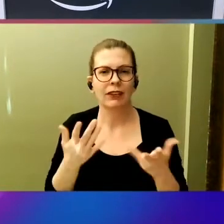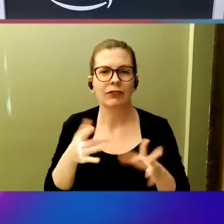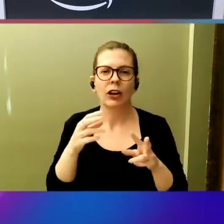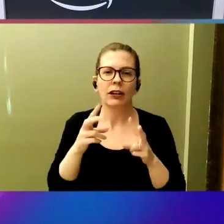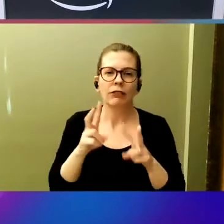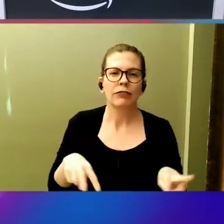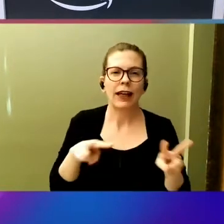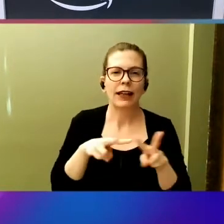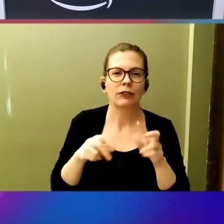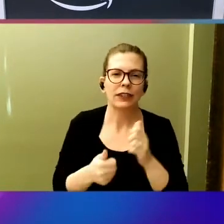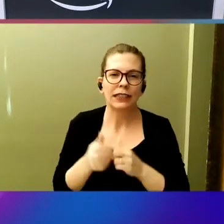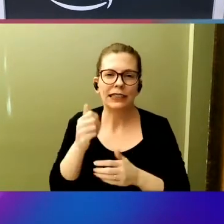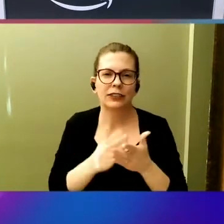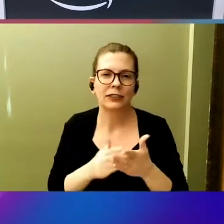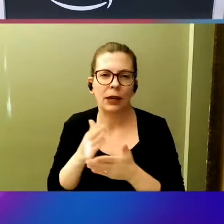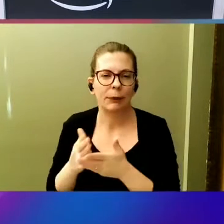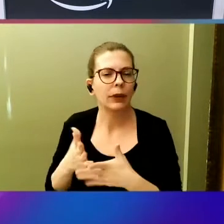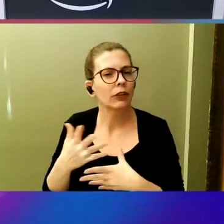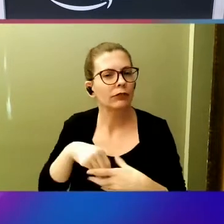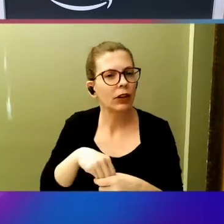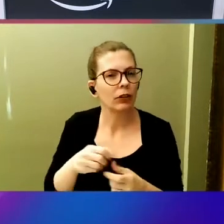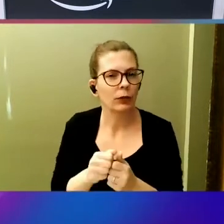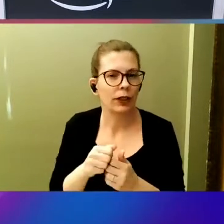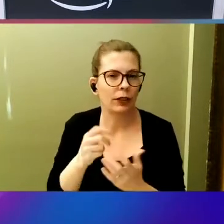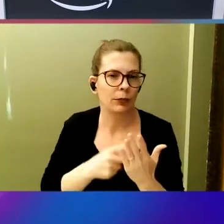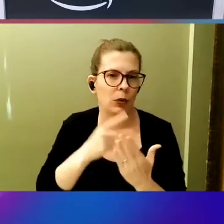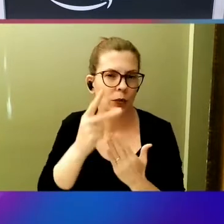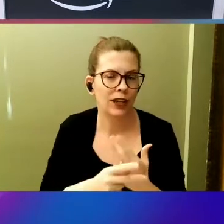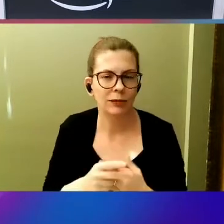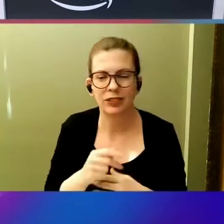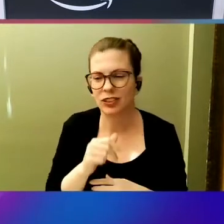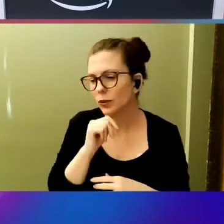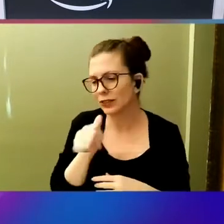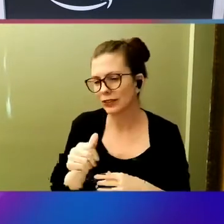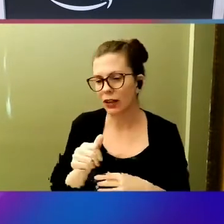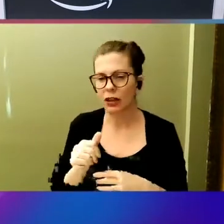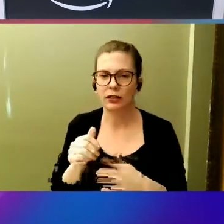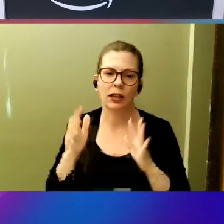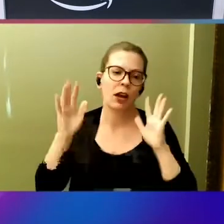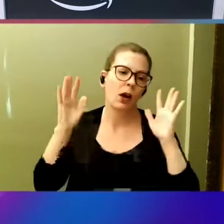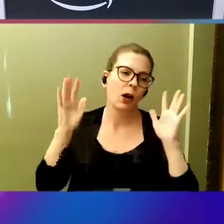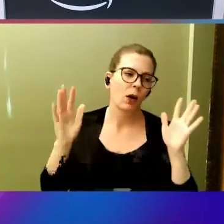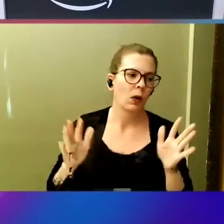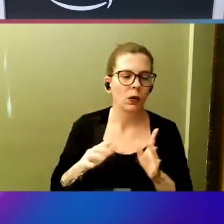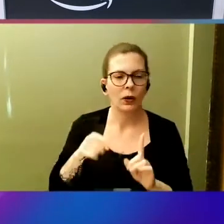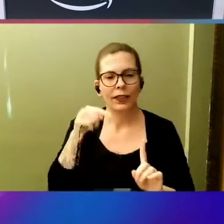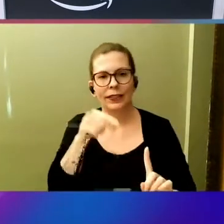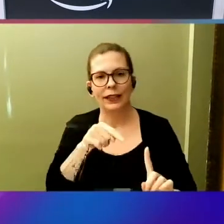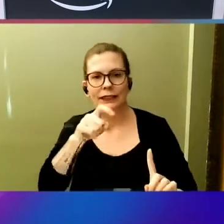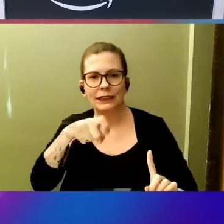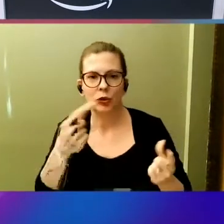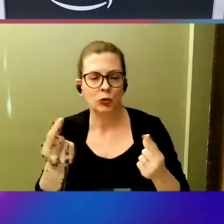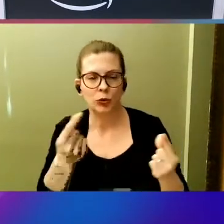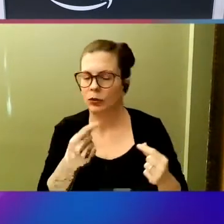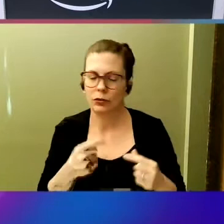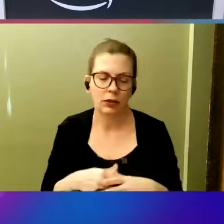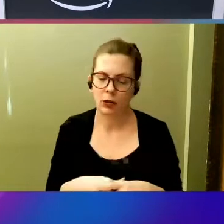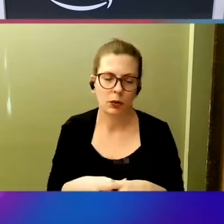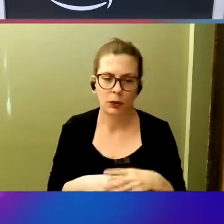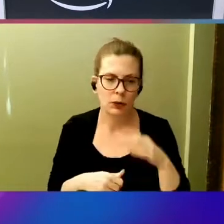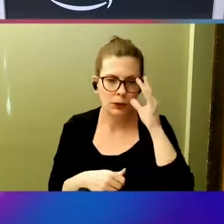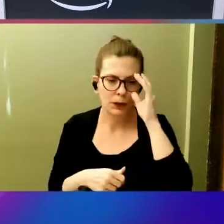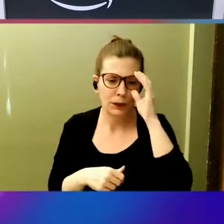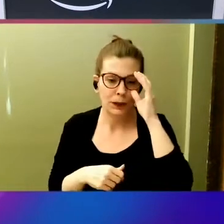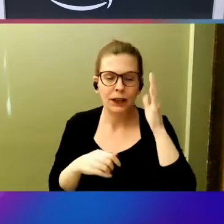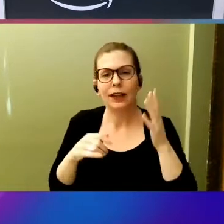they are engaged with the program. So it's not that, oh, there is this that you need to do. No, even kind of being part of, being interested